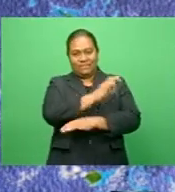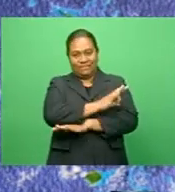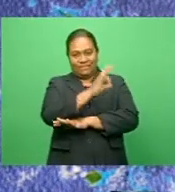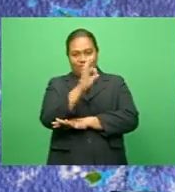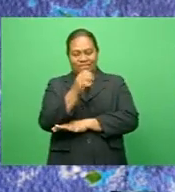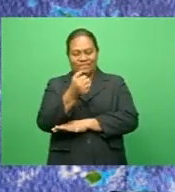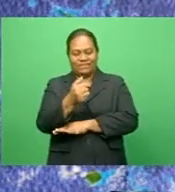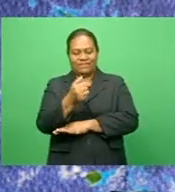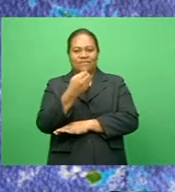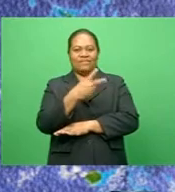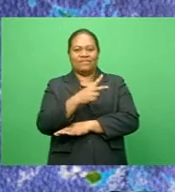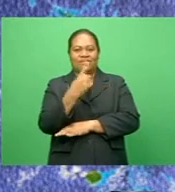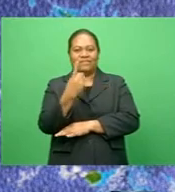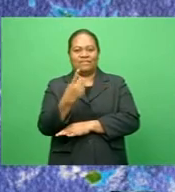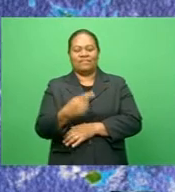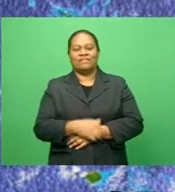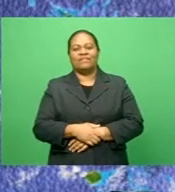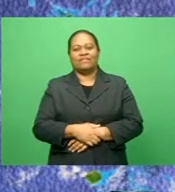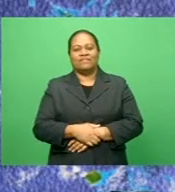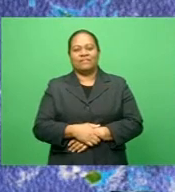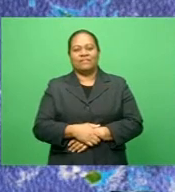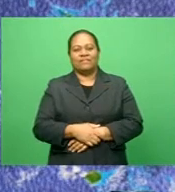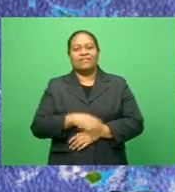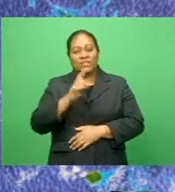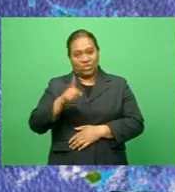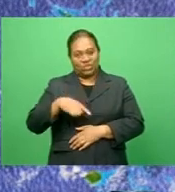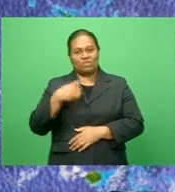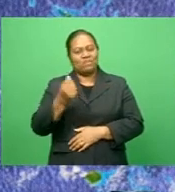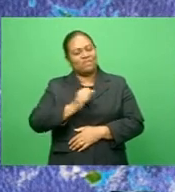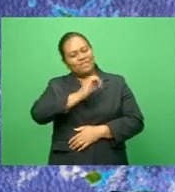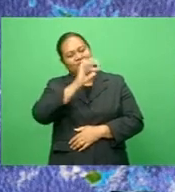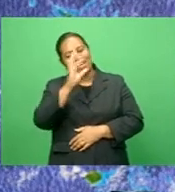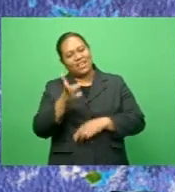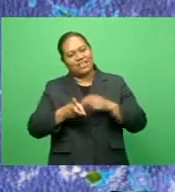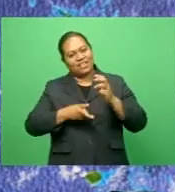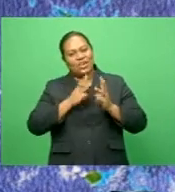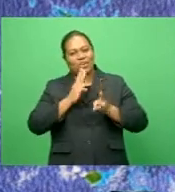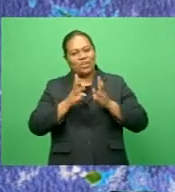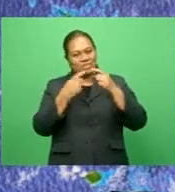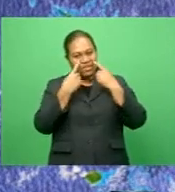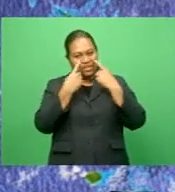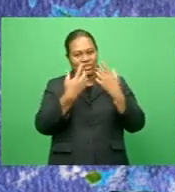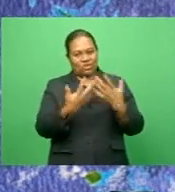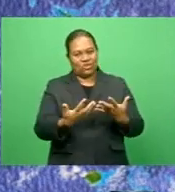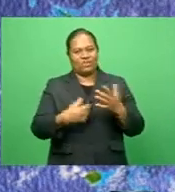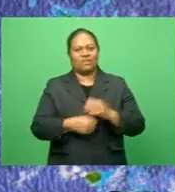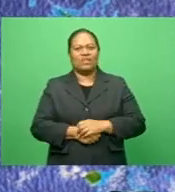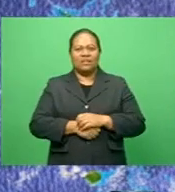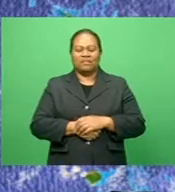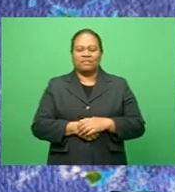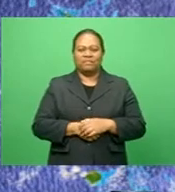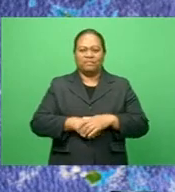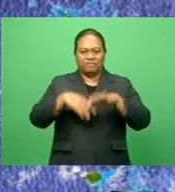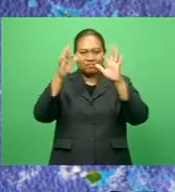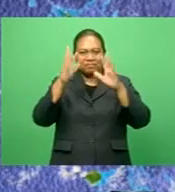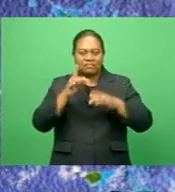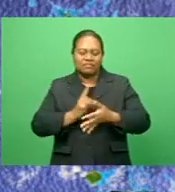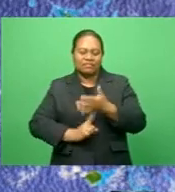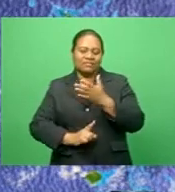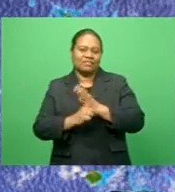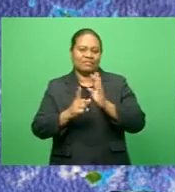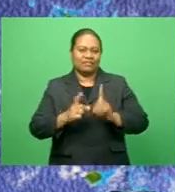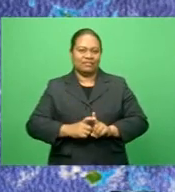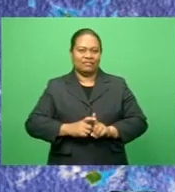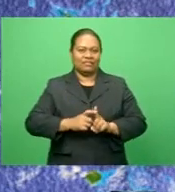at 6:21. Now for tomorrow, fine weather is forecast for tomorrow with the chance of scattered showers in the east. And our